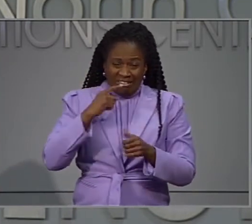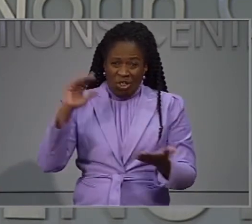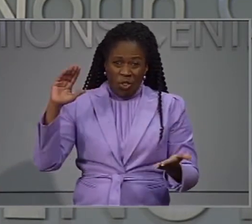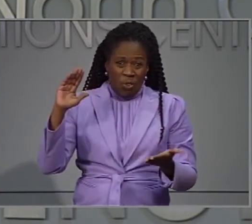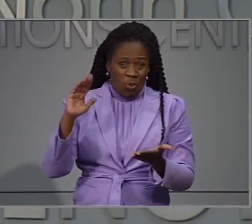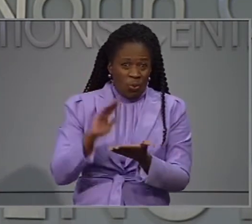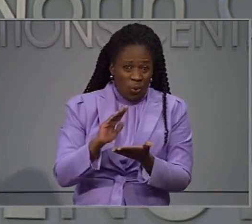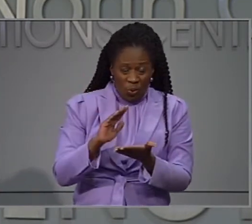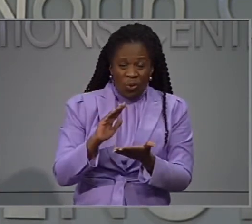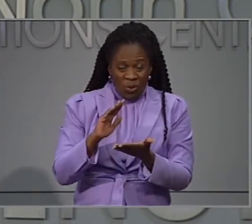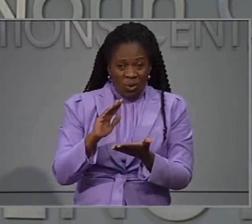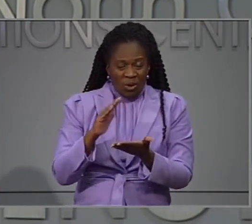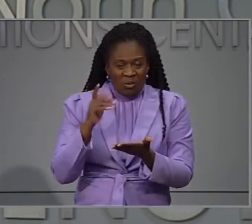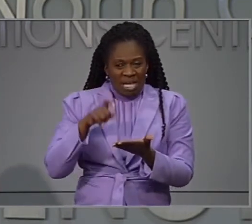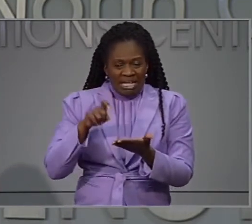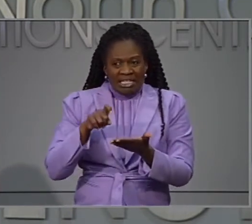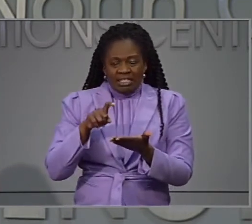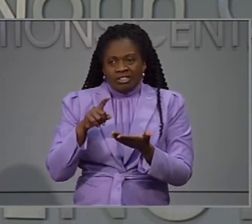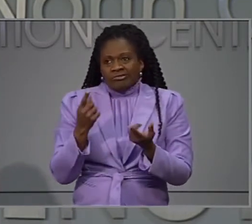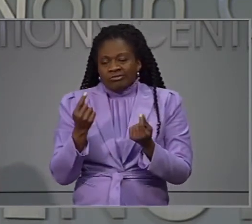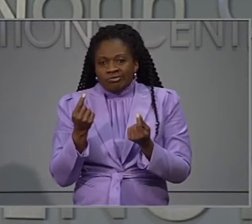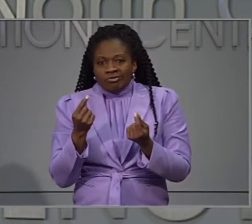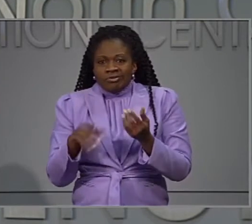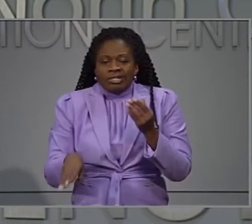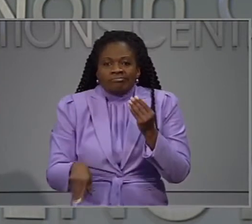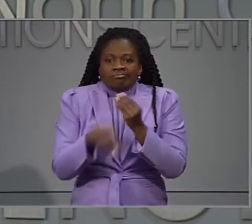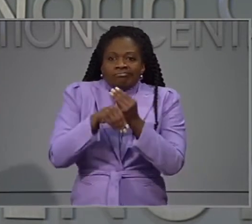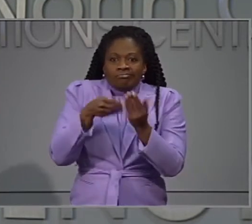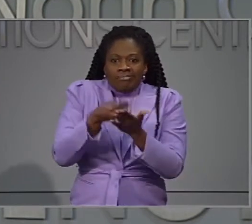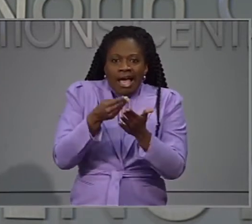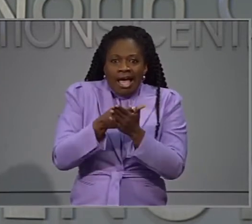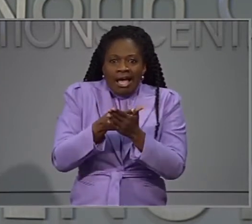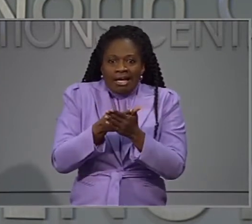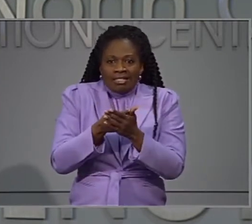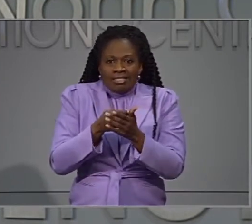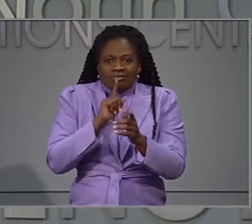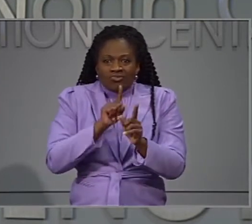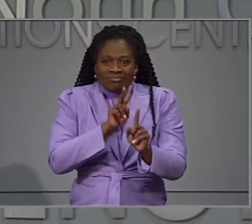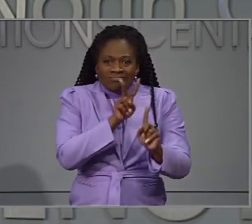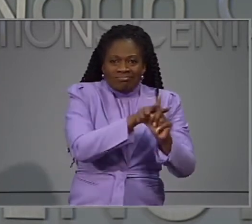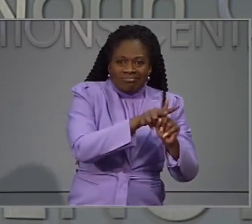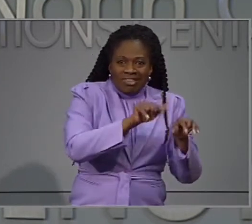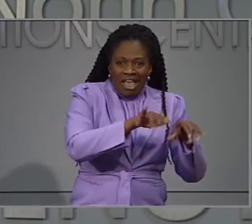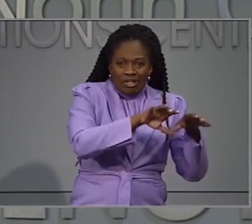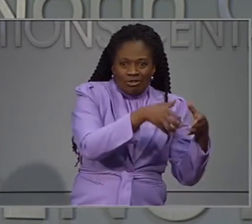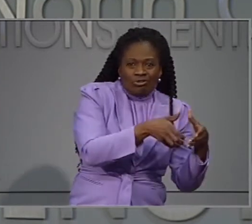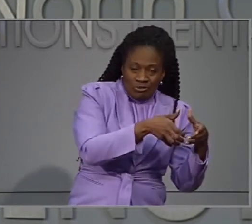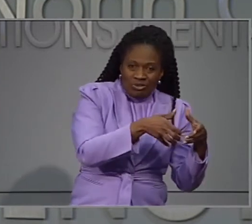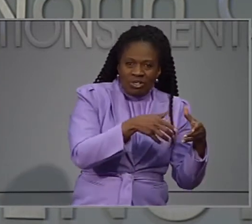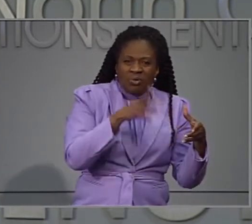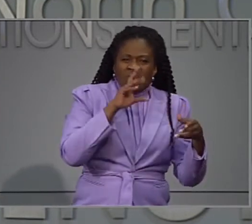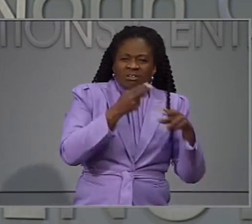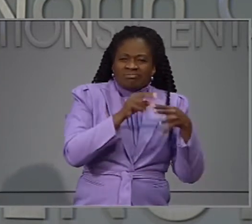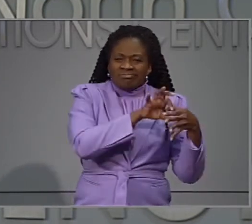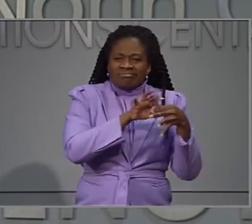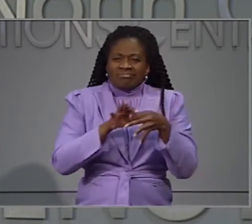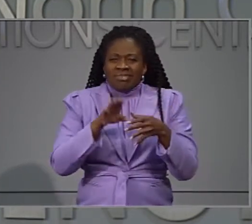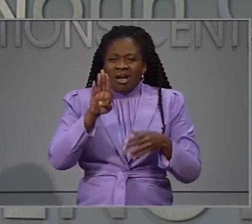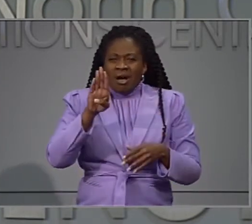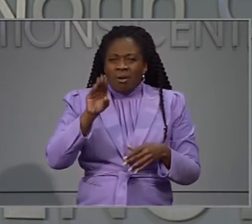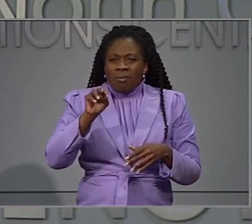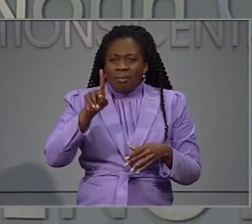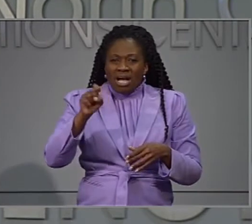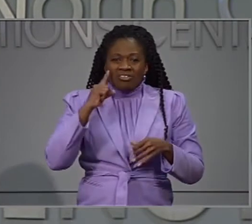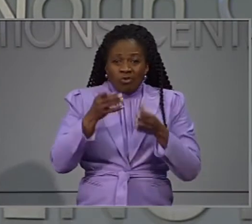and we may need to put some additional money there. I know that we've talked about bonds for our